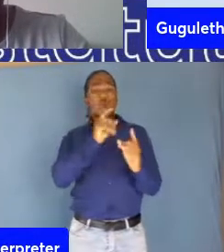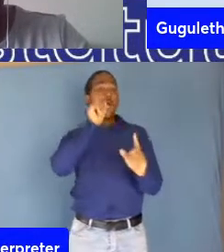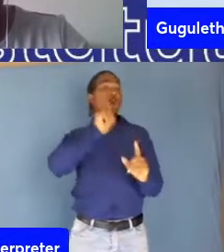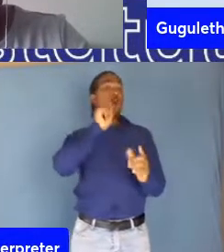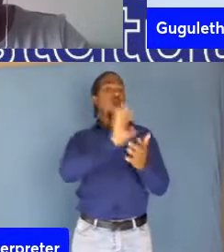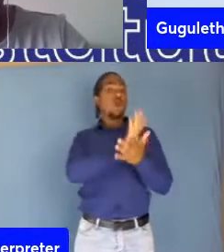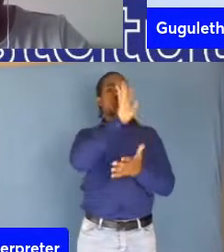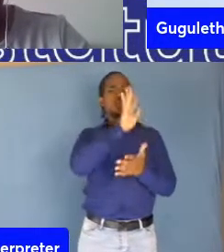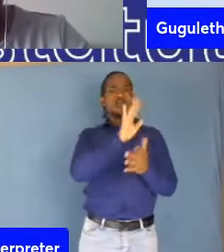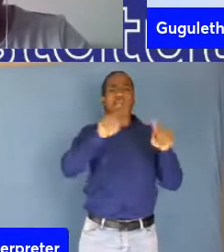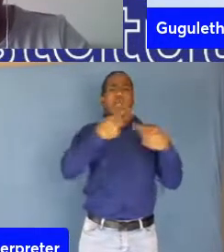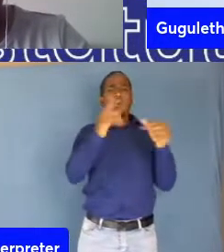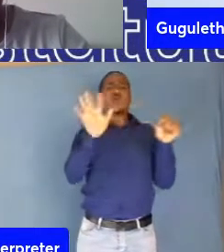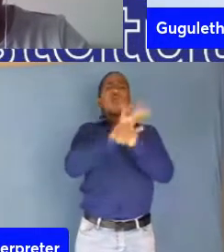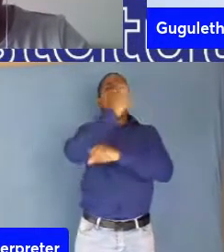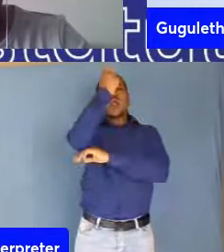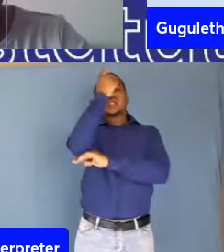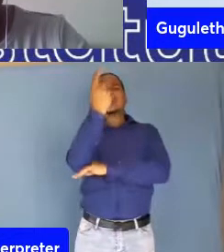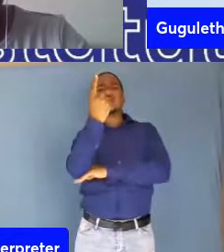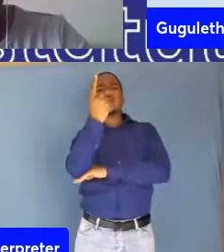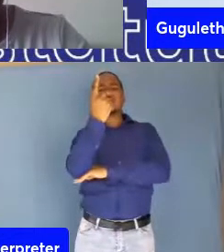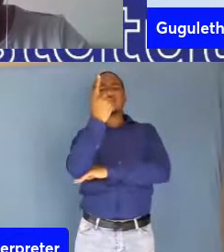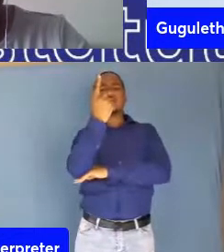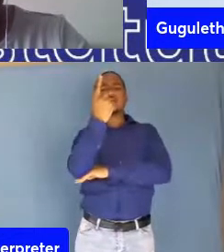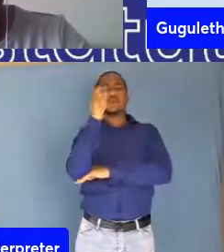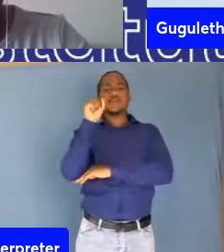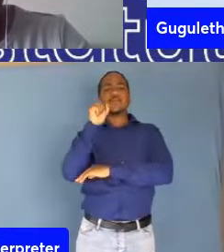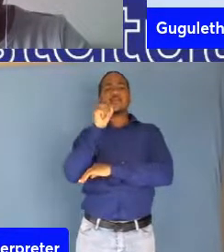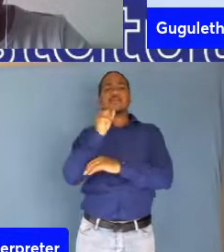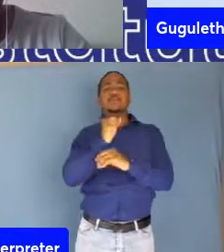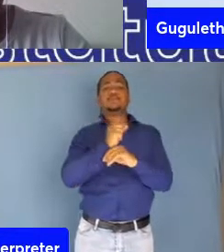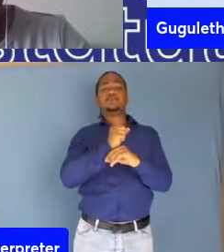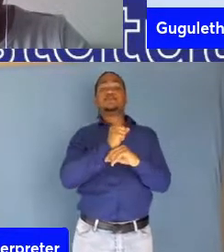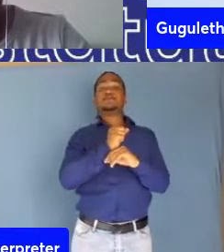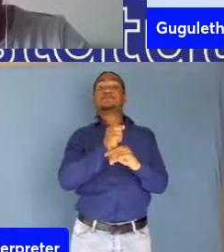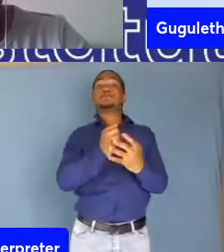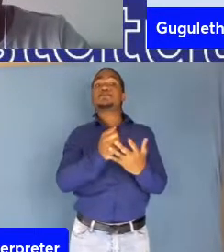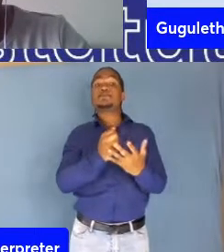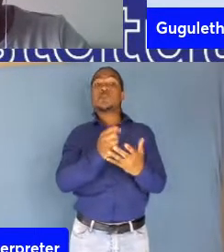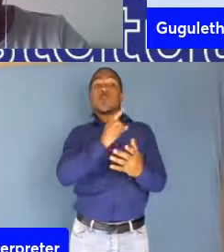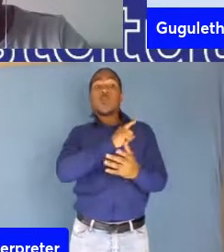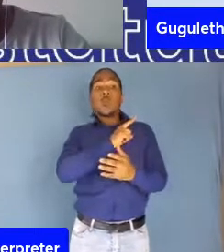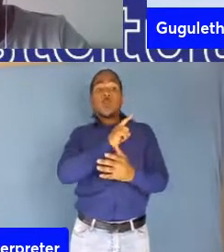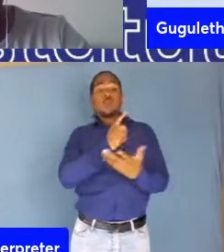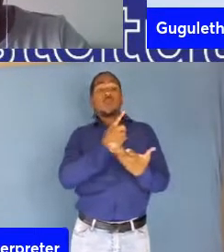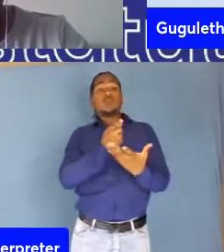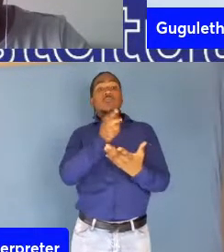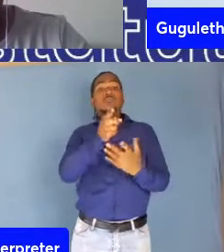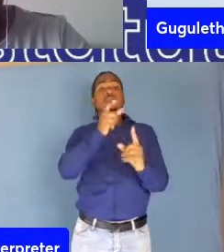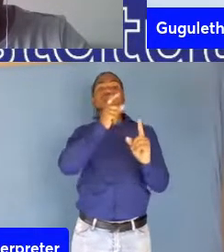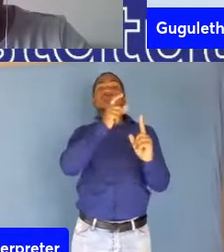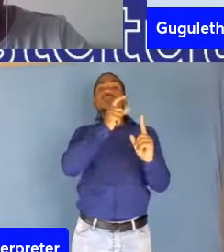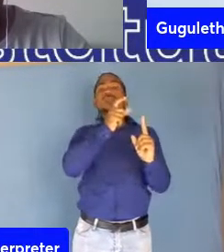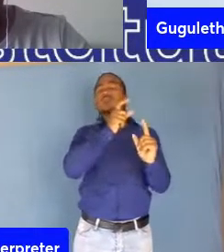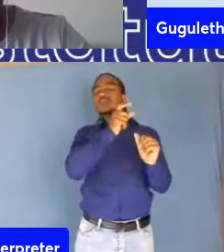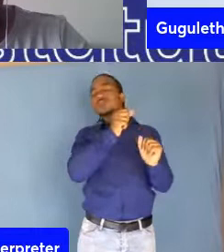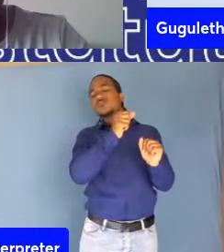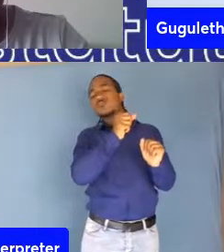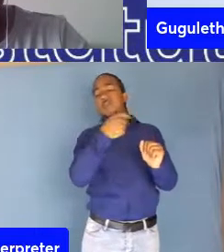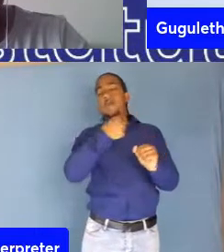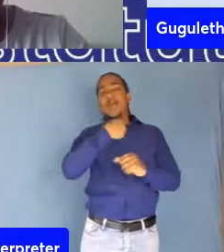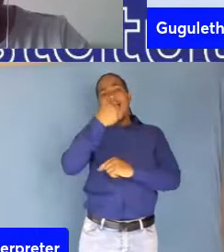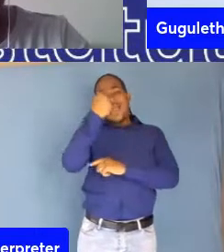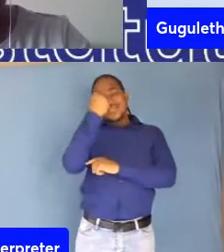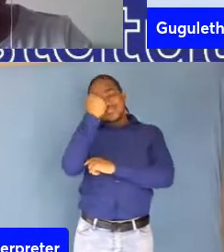understanding sort of that they could get the recourse that they want. But I think it's a very difficult thing to expect